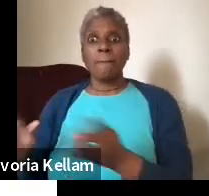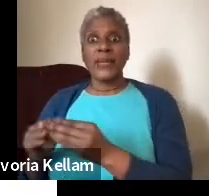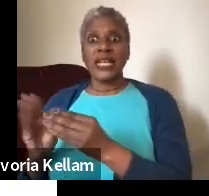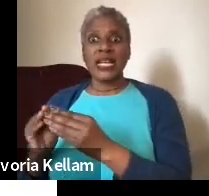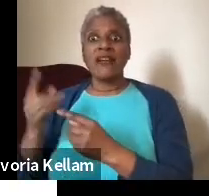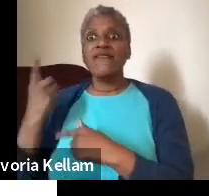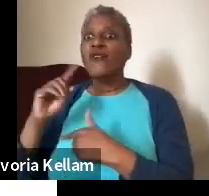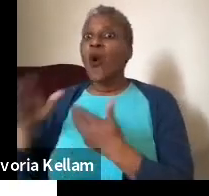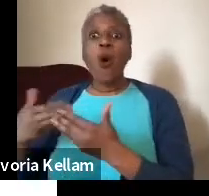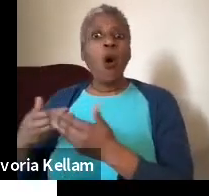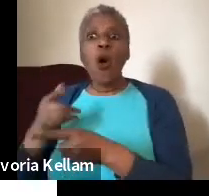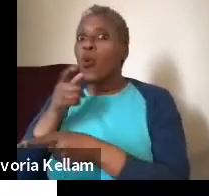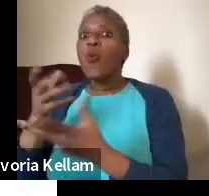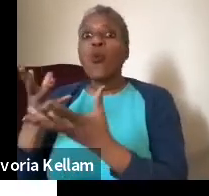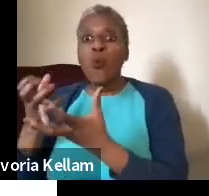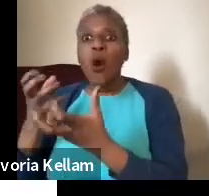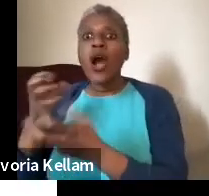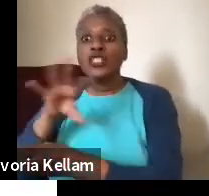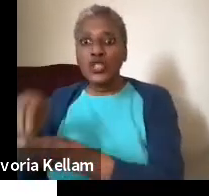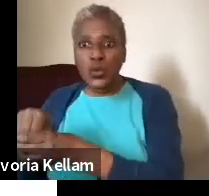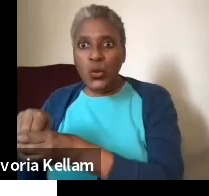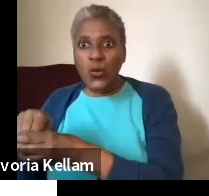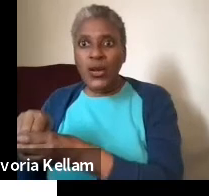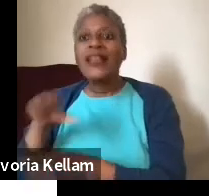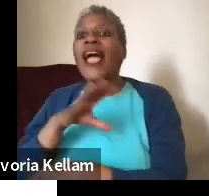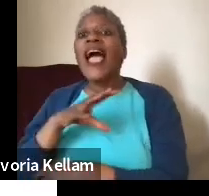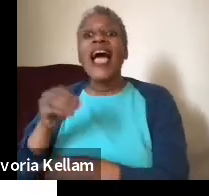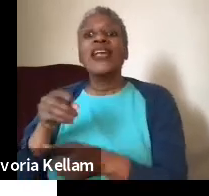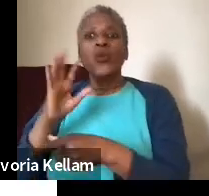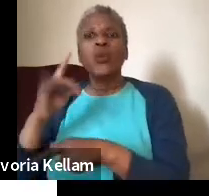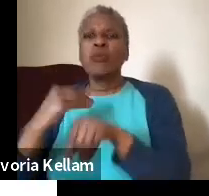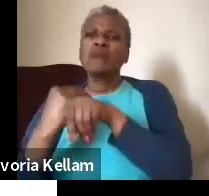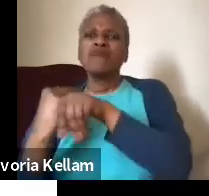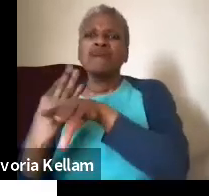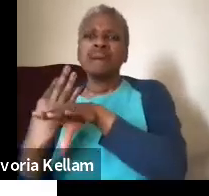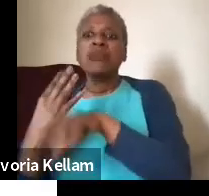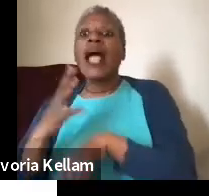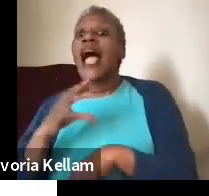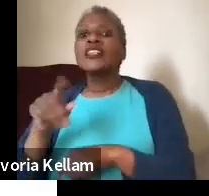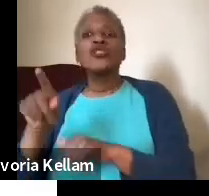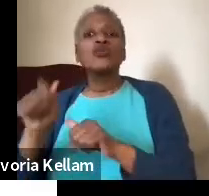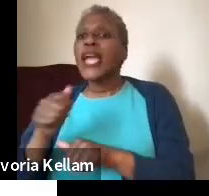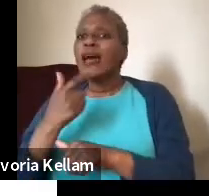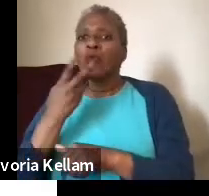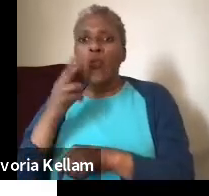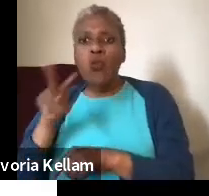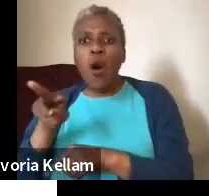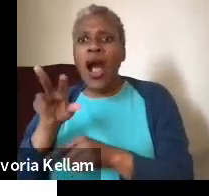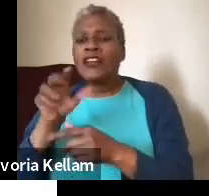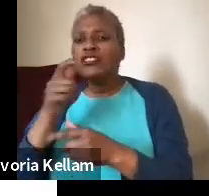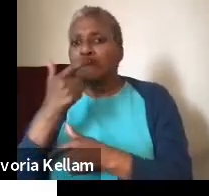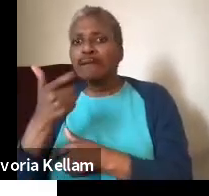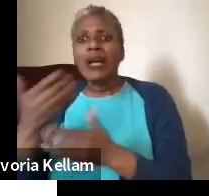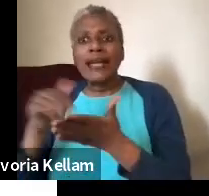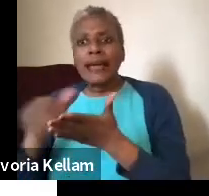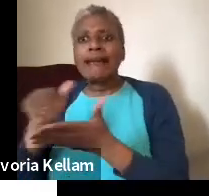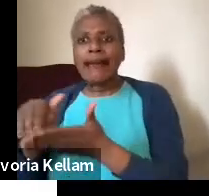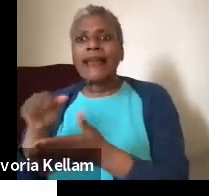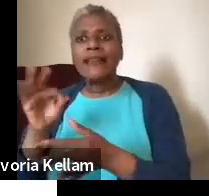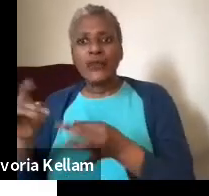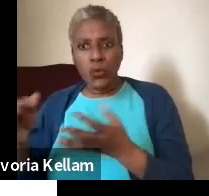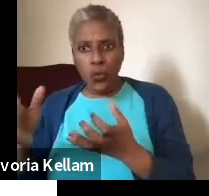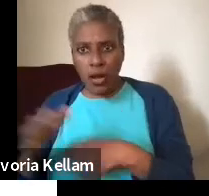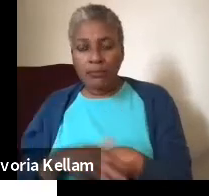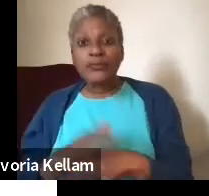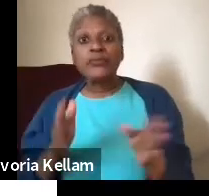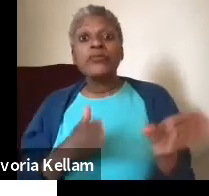and they'll be recorded so voters can review the event at any time. And then in May, we vote. It's right now